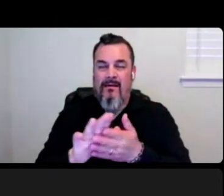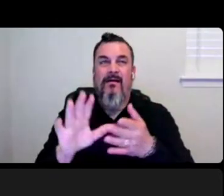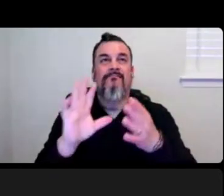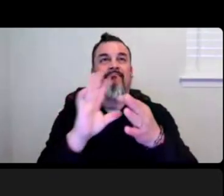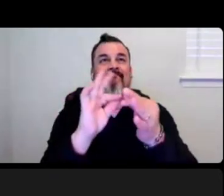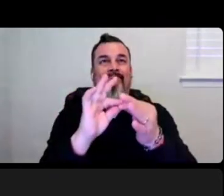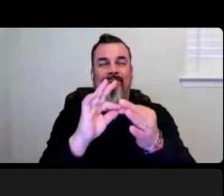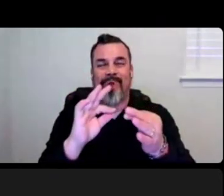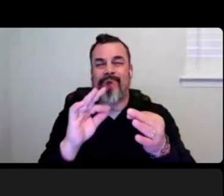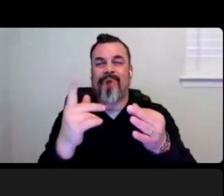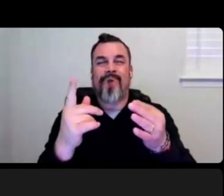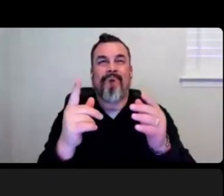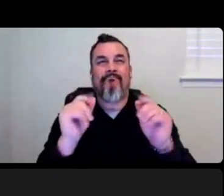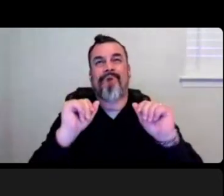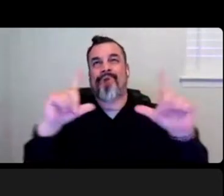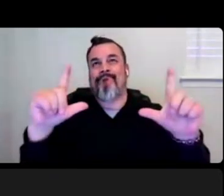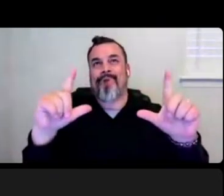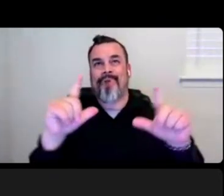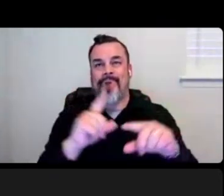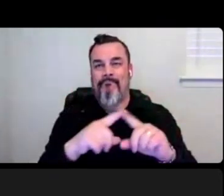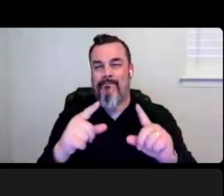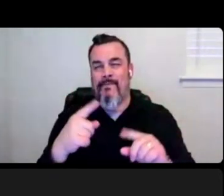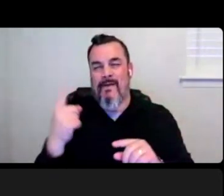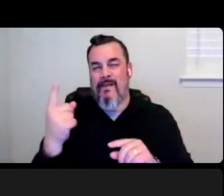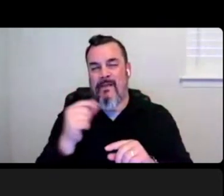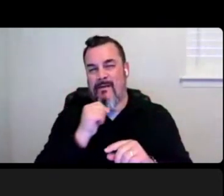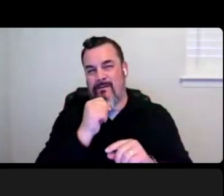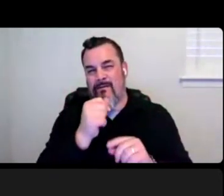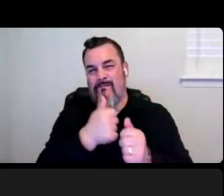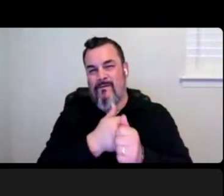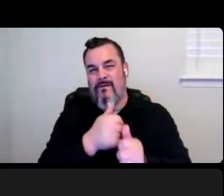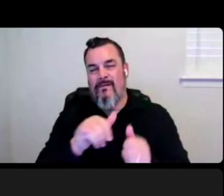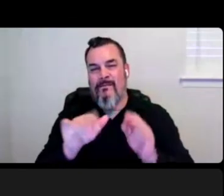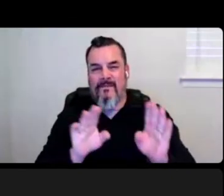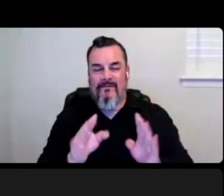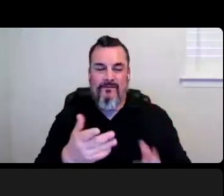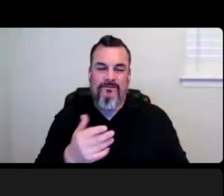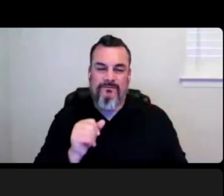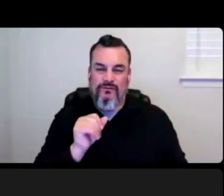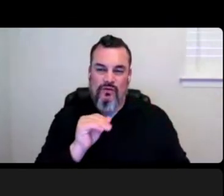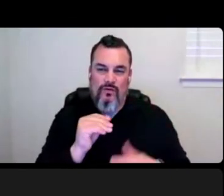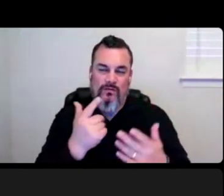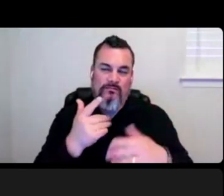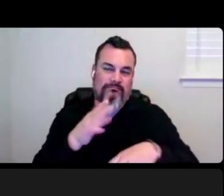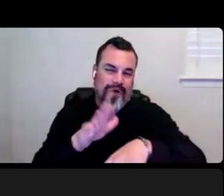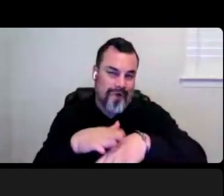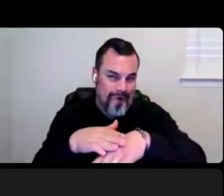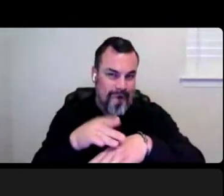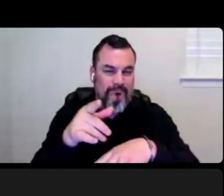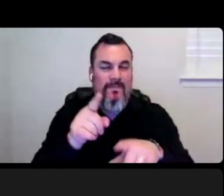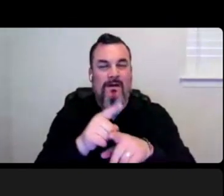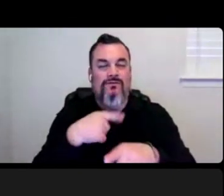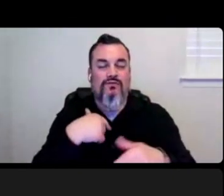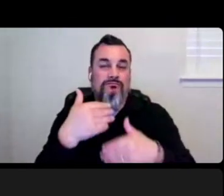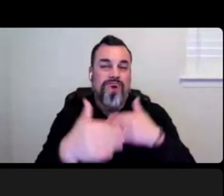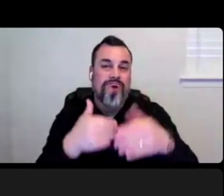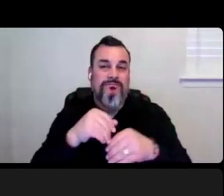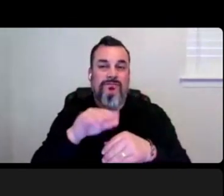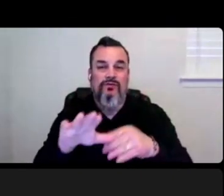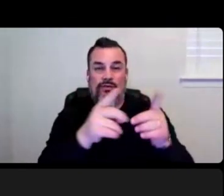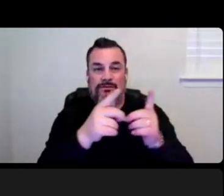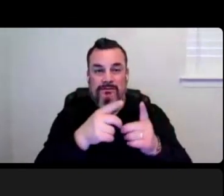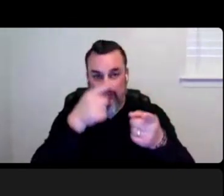know, laminate it, put it up, and they don't audit their behavior by it. So I tell you that to caution you as we start going into your district's